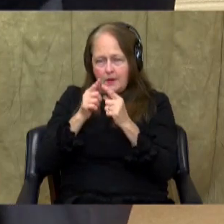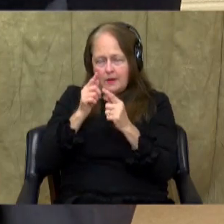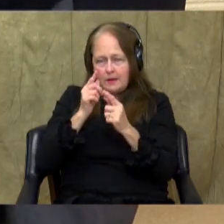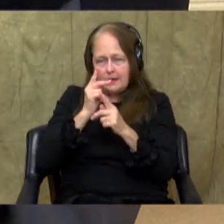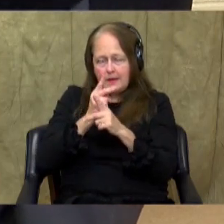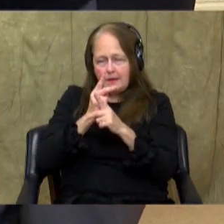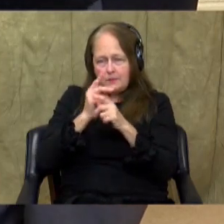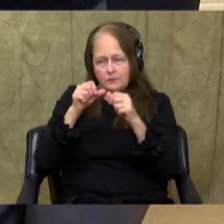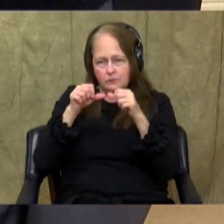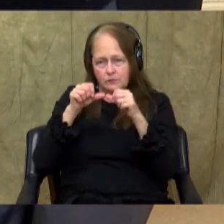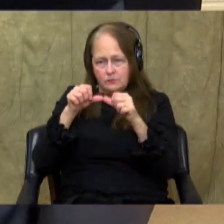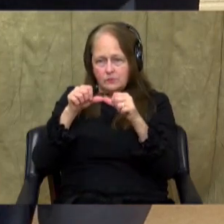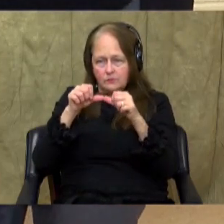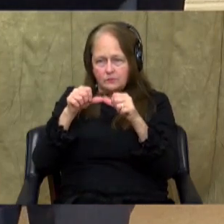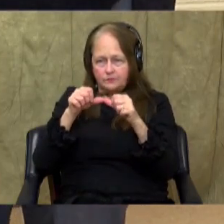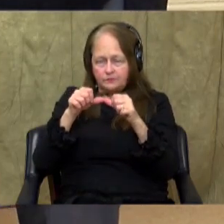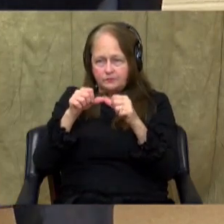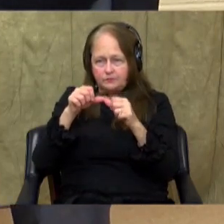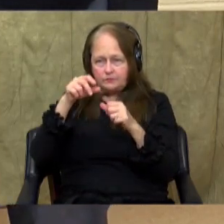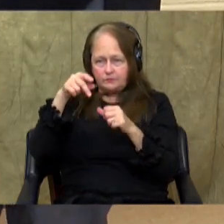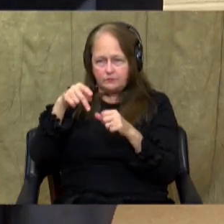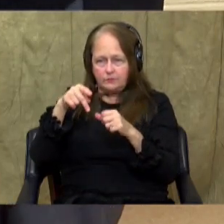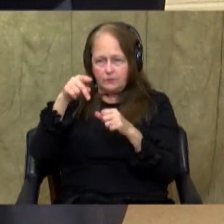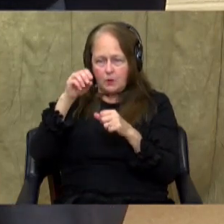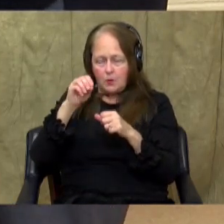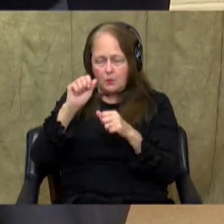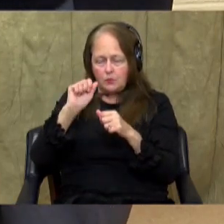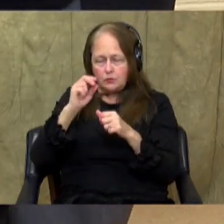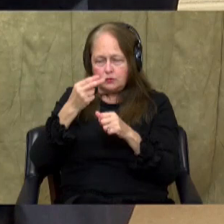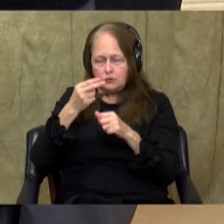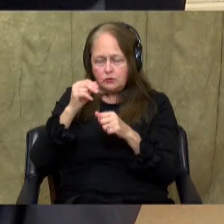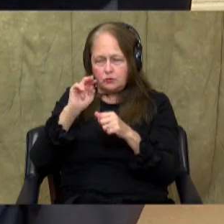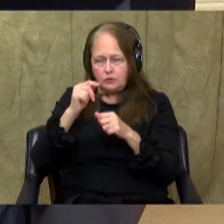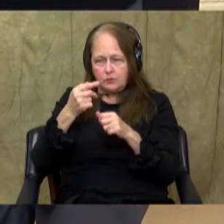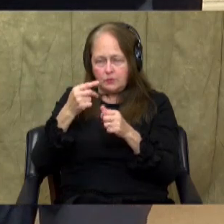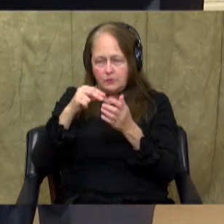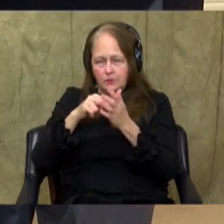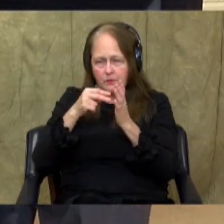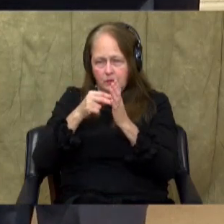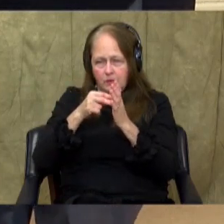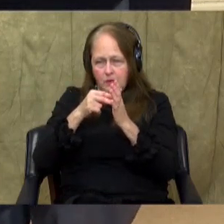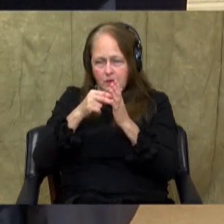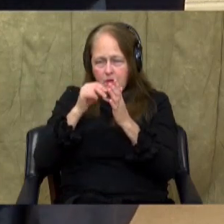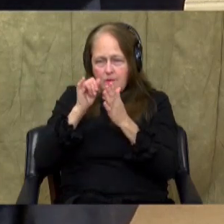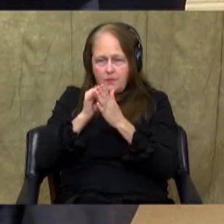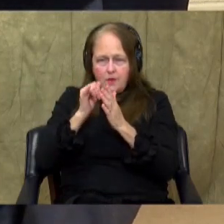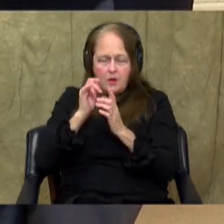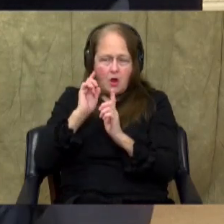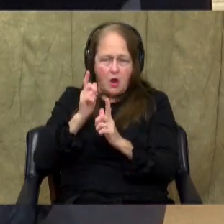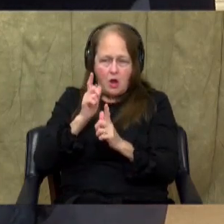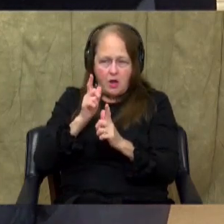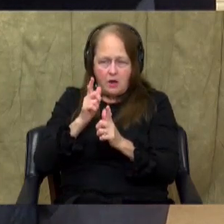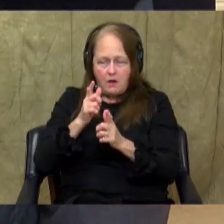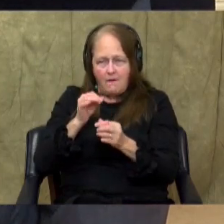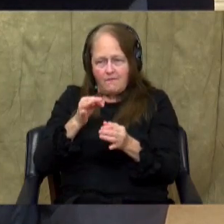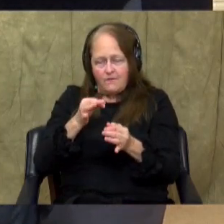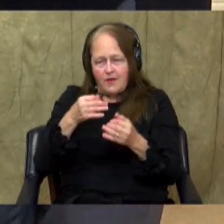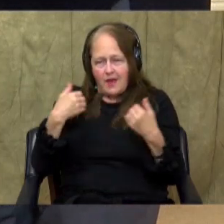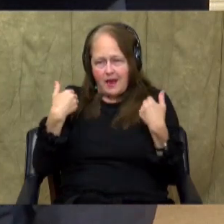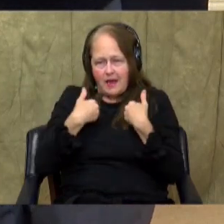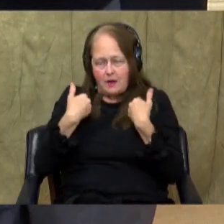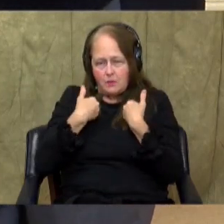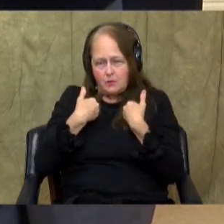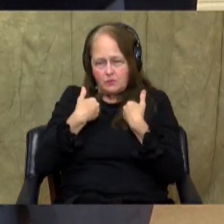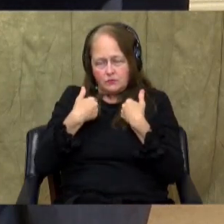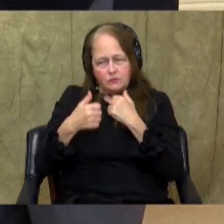sustainability. The word poaching. Poaching is the illegal hunting of animals. It threatens species.